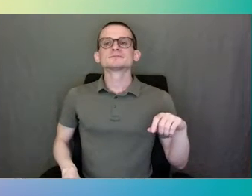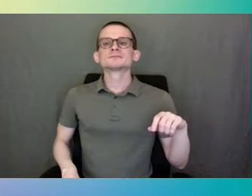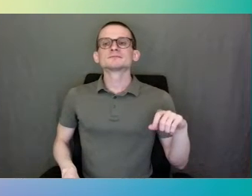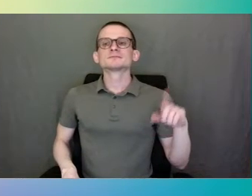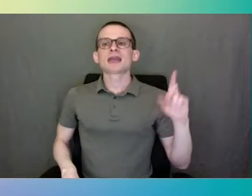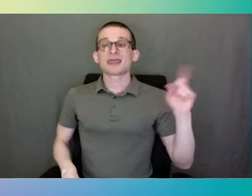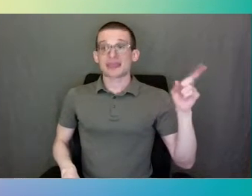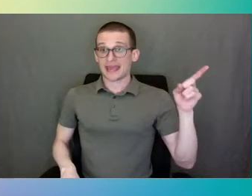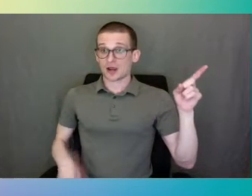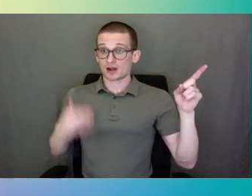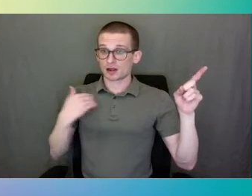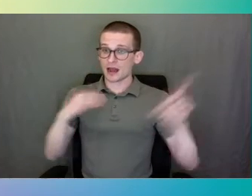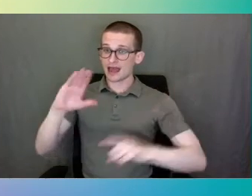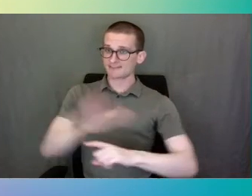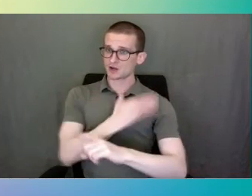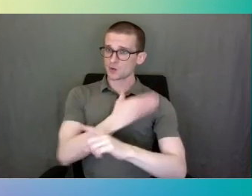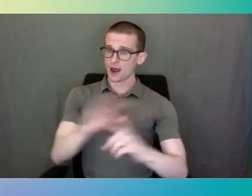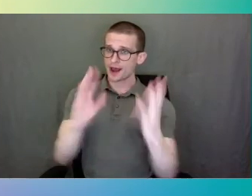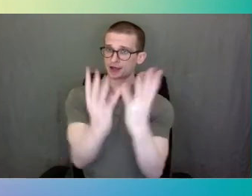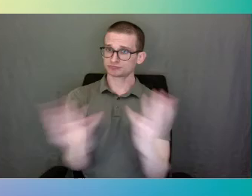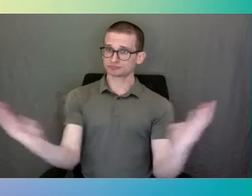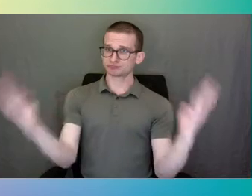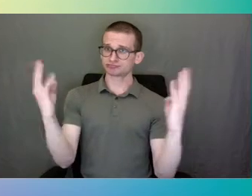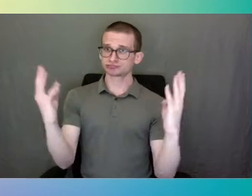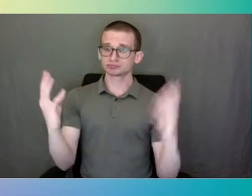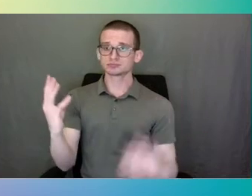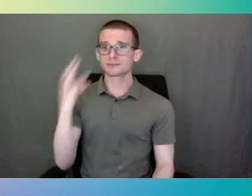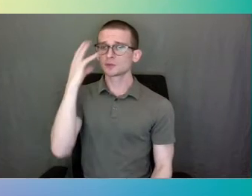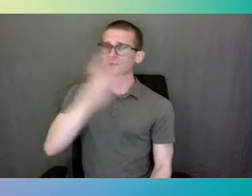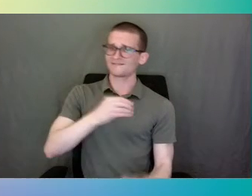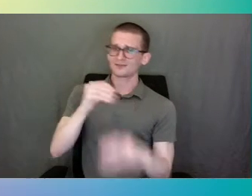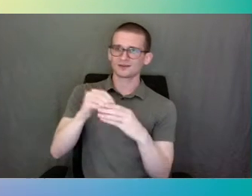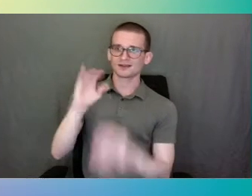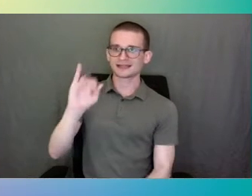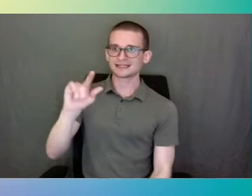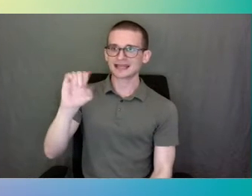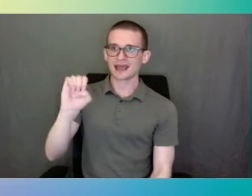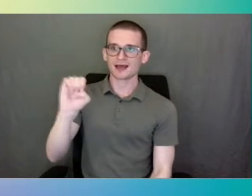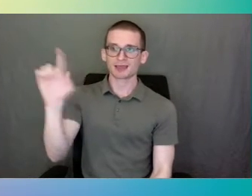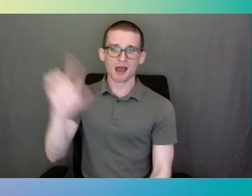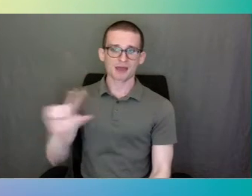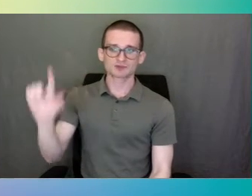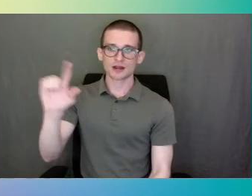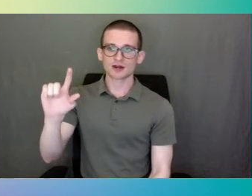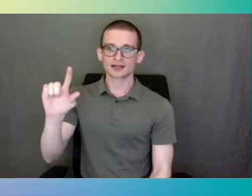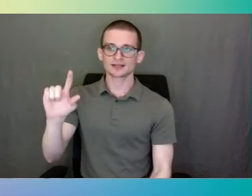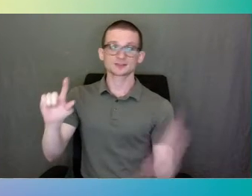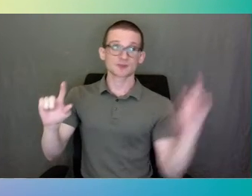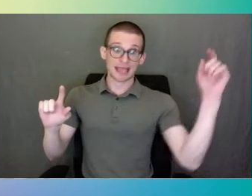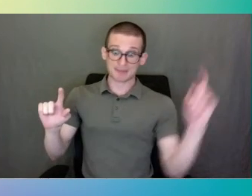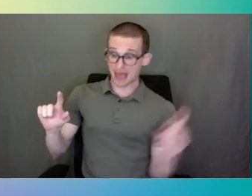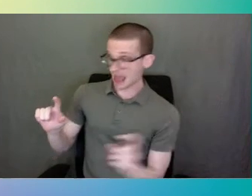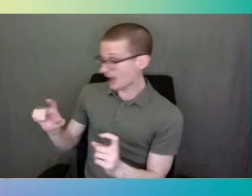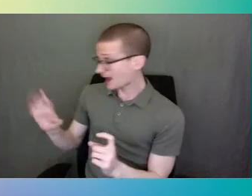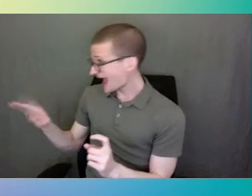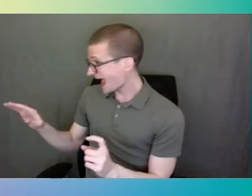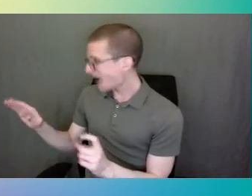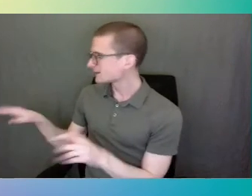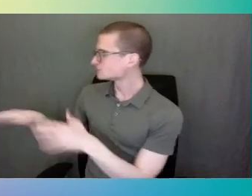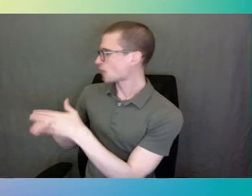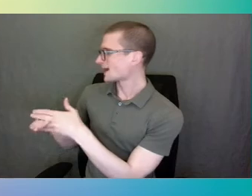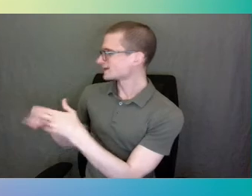choir in the beautiful atrium of the Yale Library. Came back down, and he said, Kathy, take a break. Kathy, take a break. Come with me. No, I